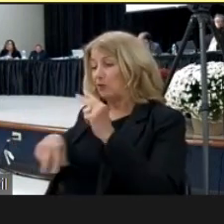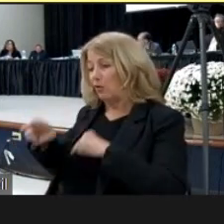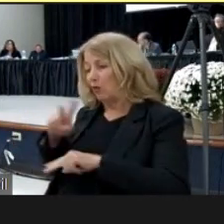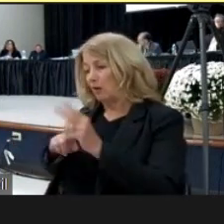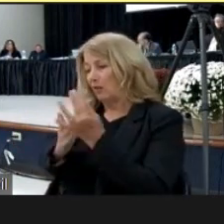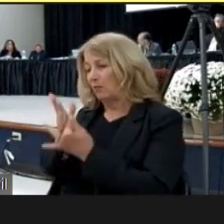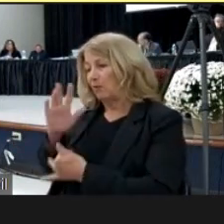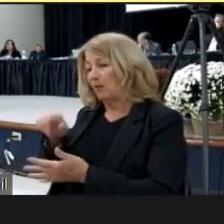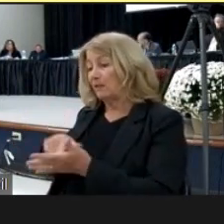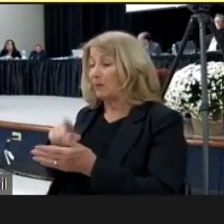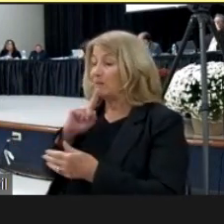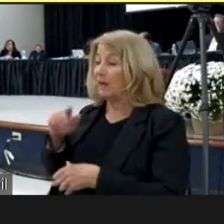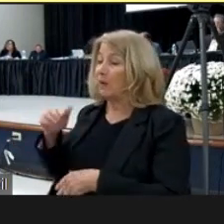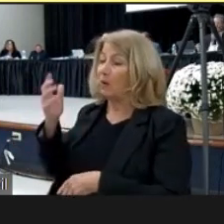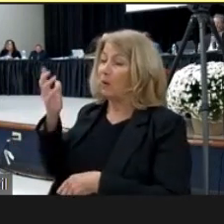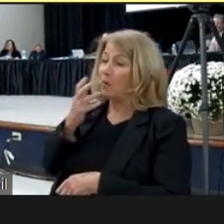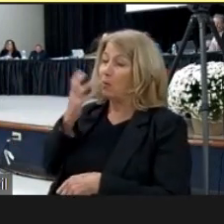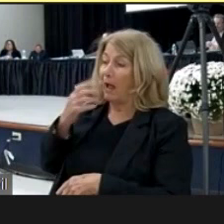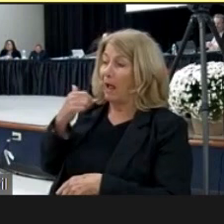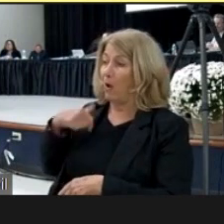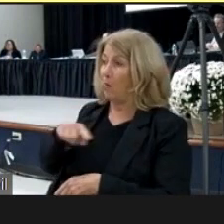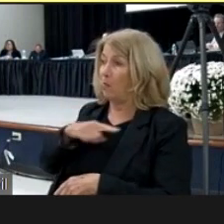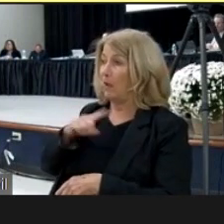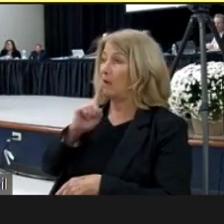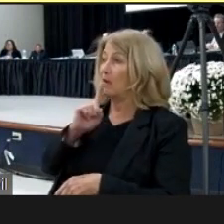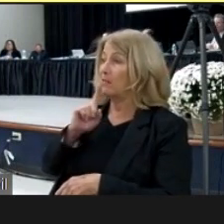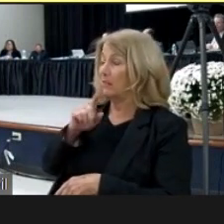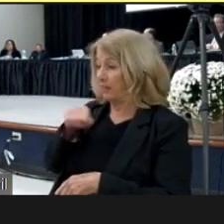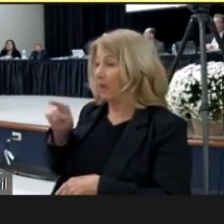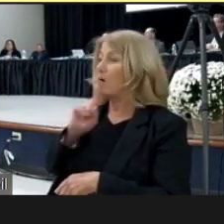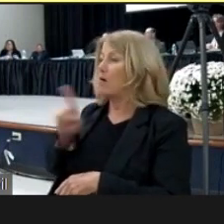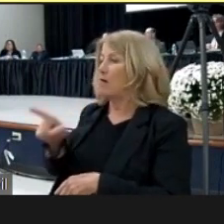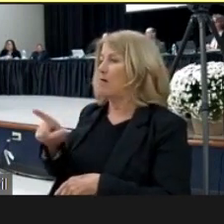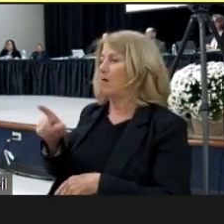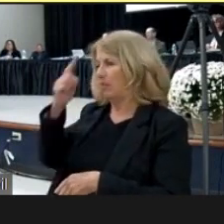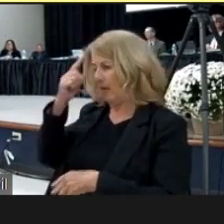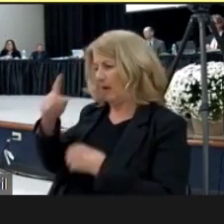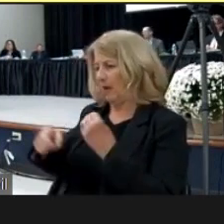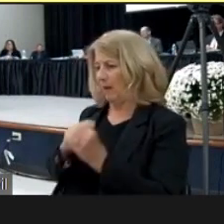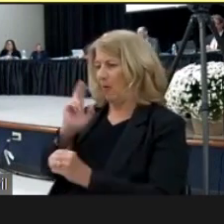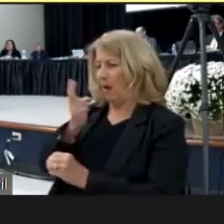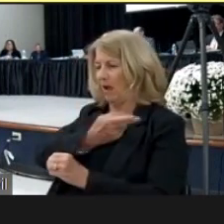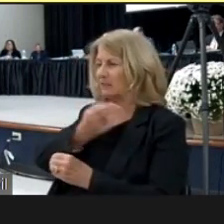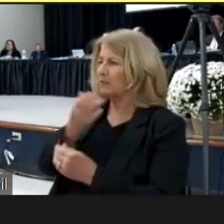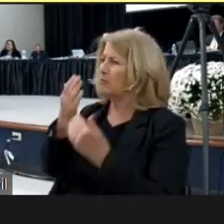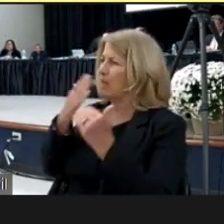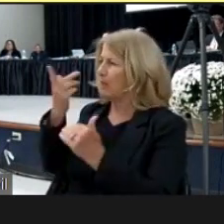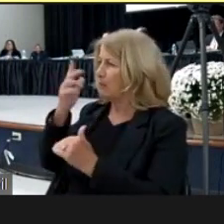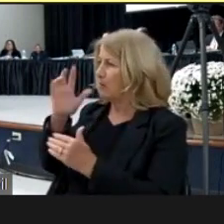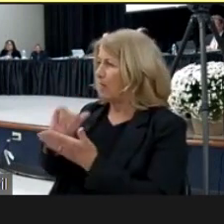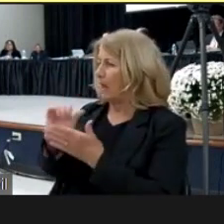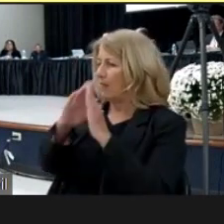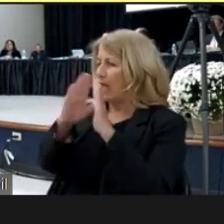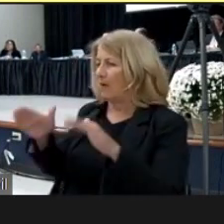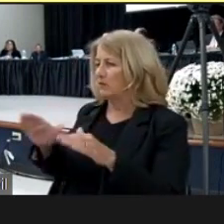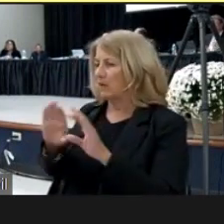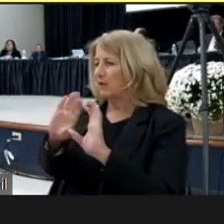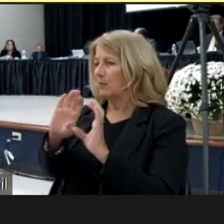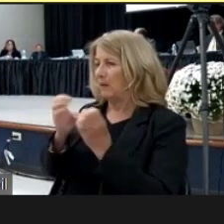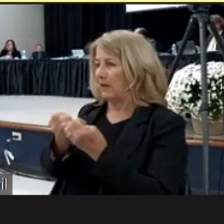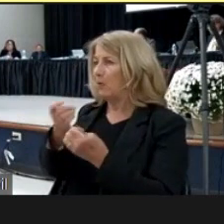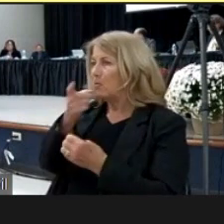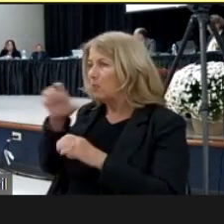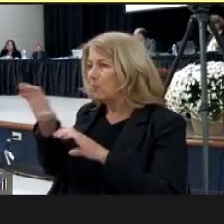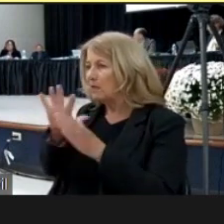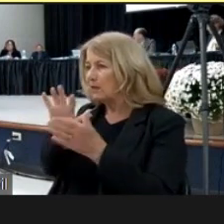oh, wow, we're thinking about us. So thank you very much for this and the housing committee that did this. Yeah,